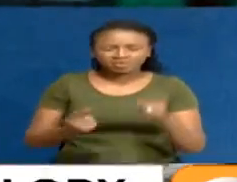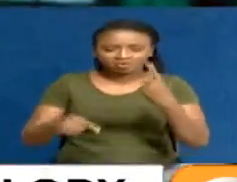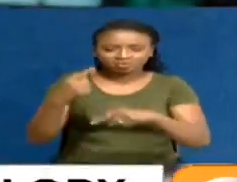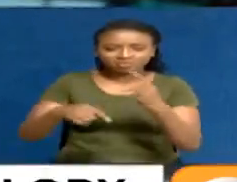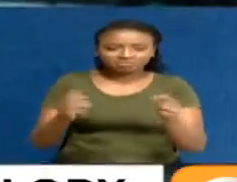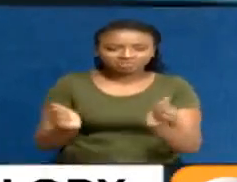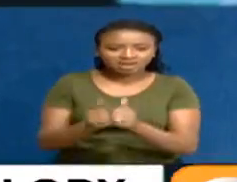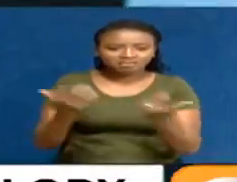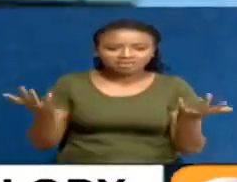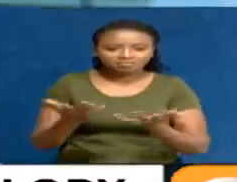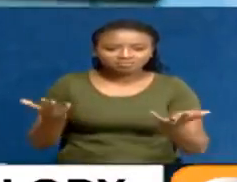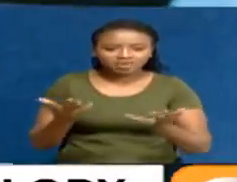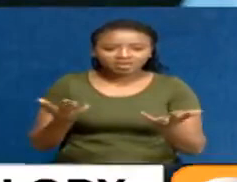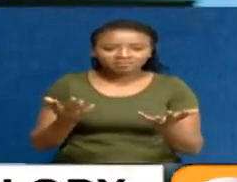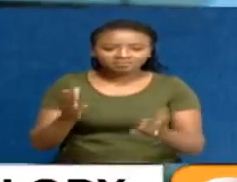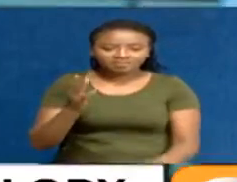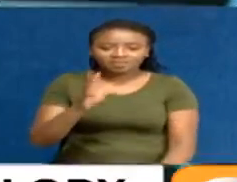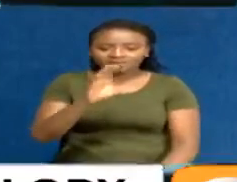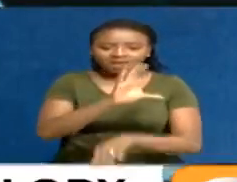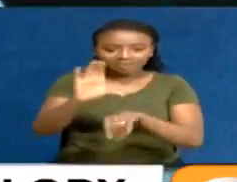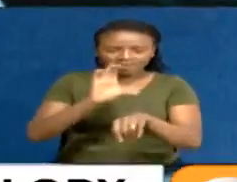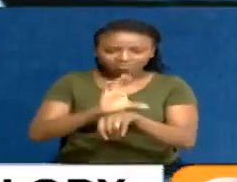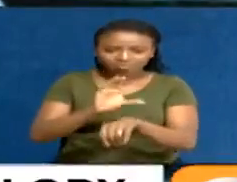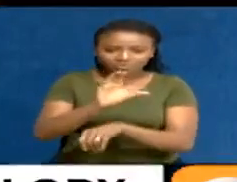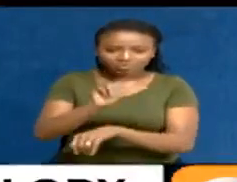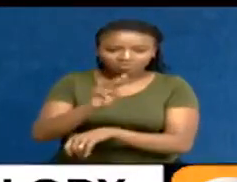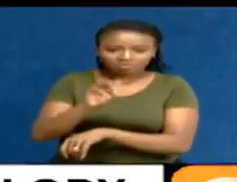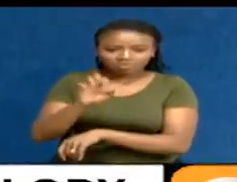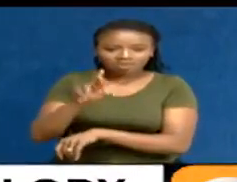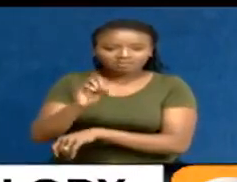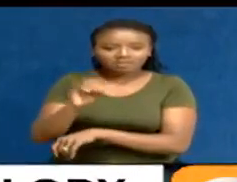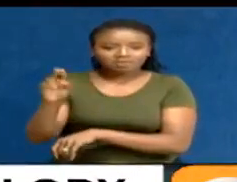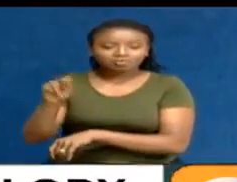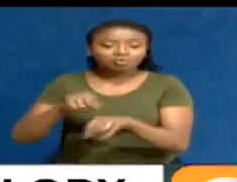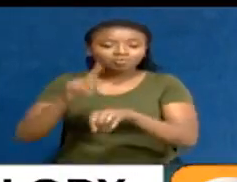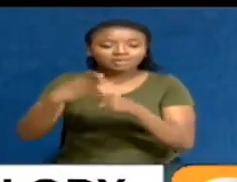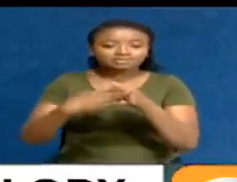Championship in Yaoundé in Cameroon in September this year.